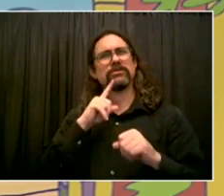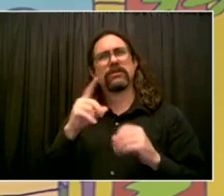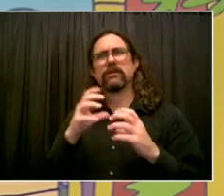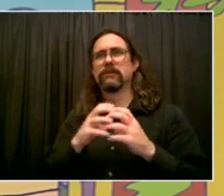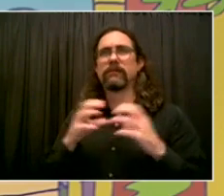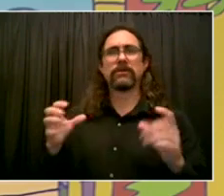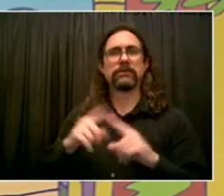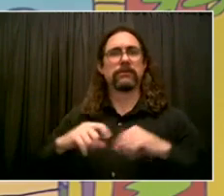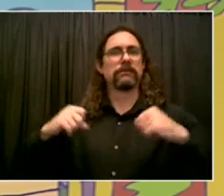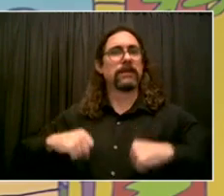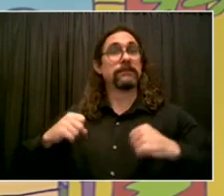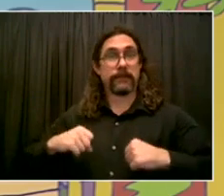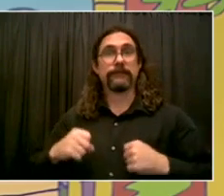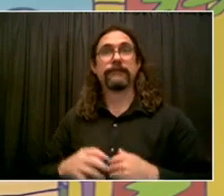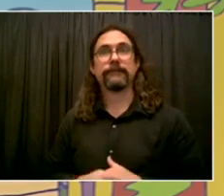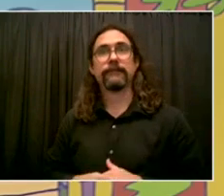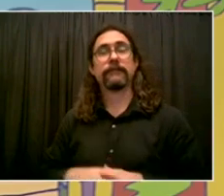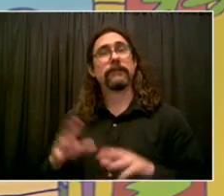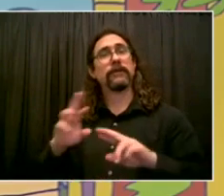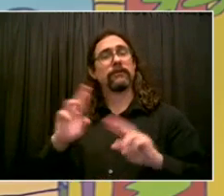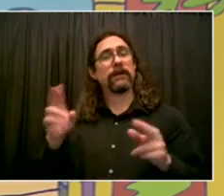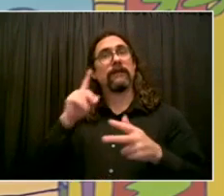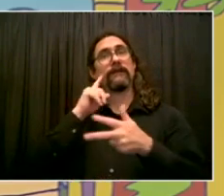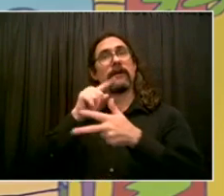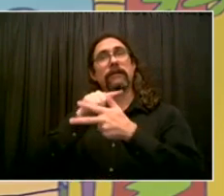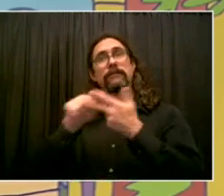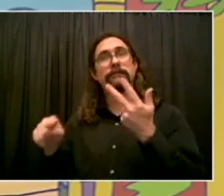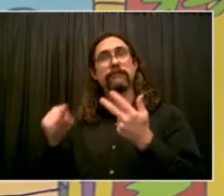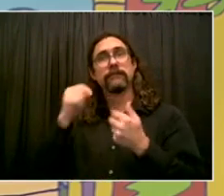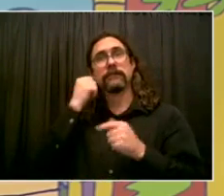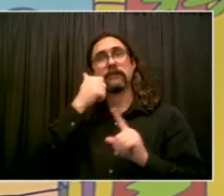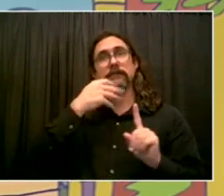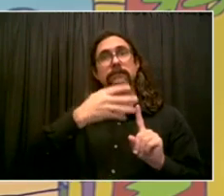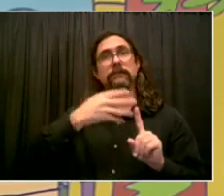one, doses administered to date. We're getting damn close to 12 million. We're at